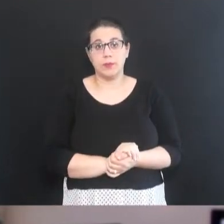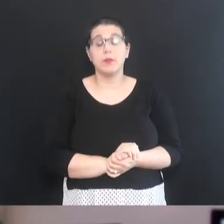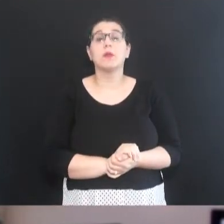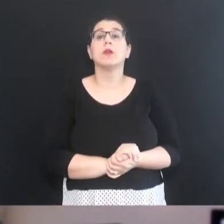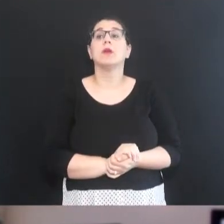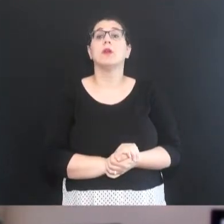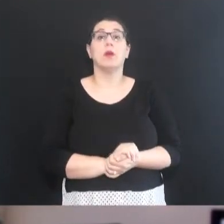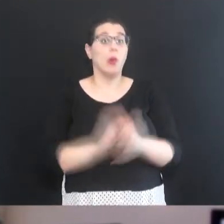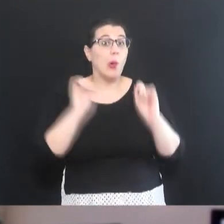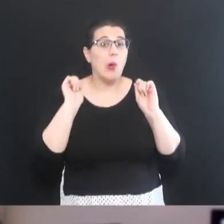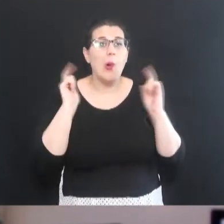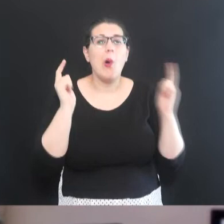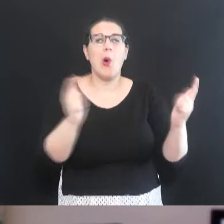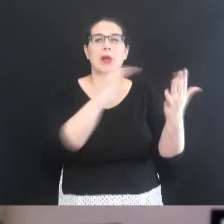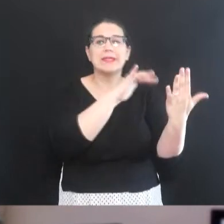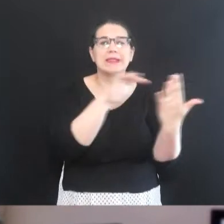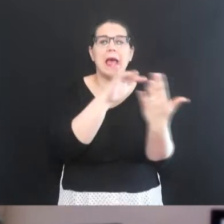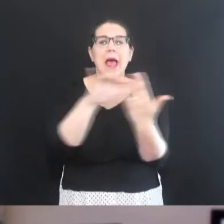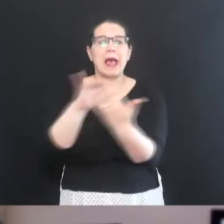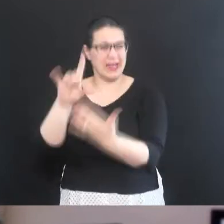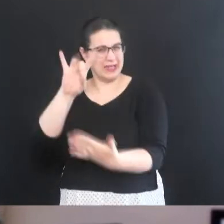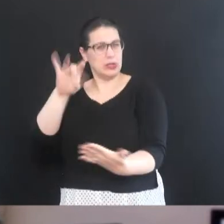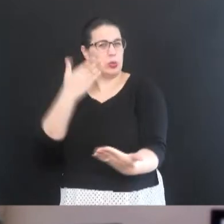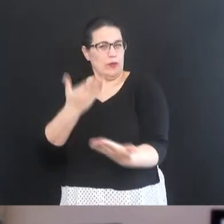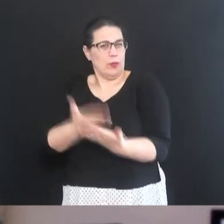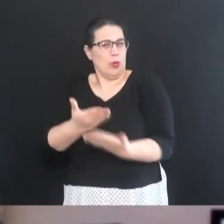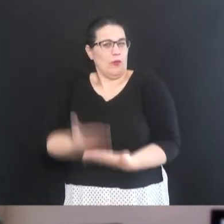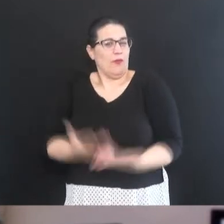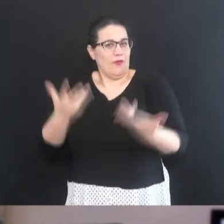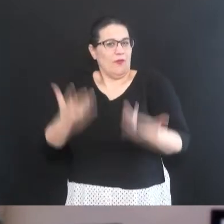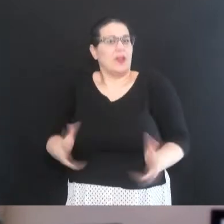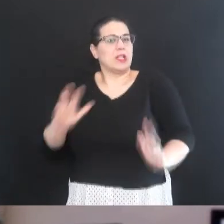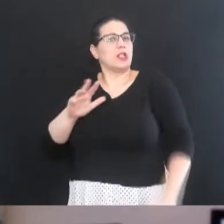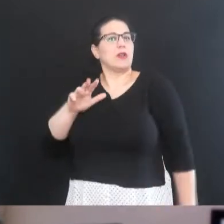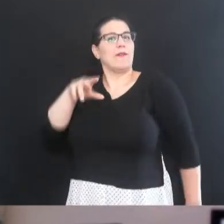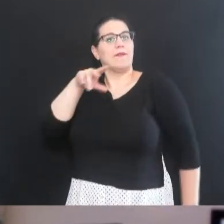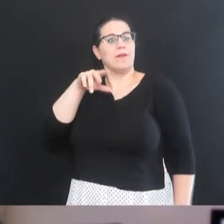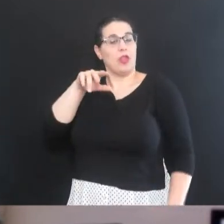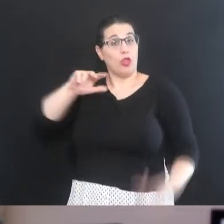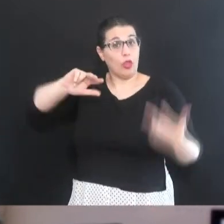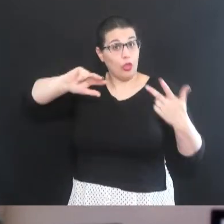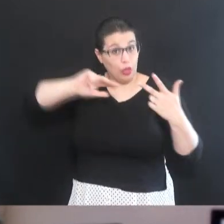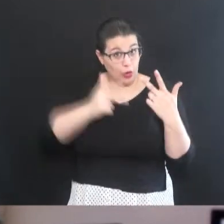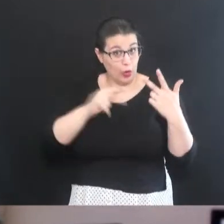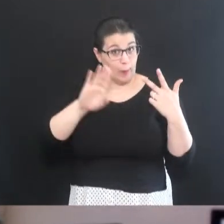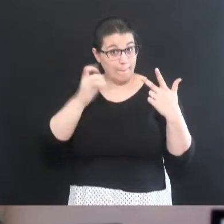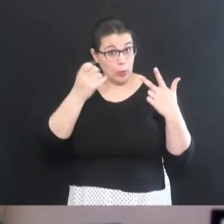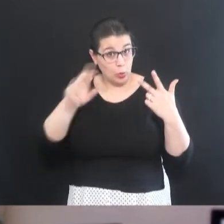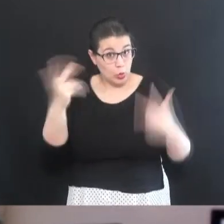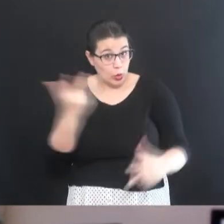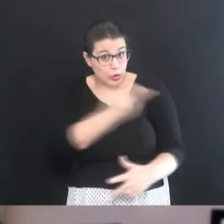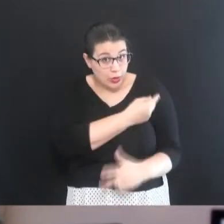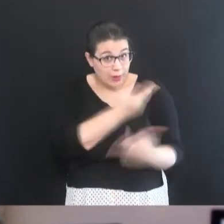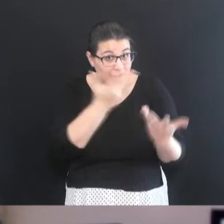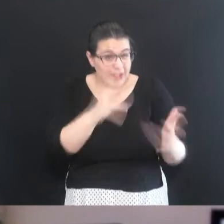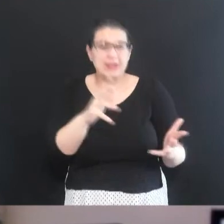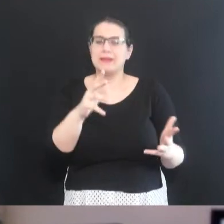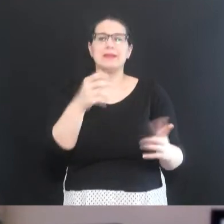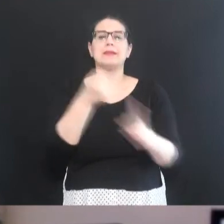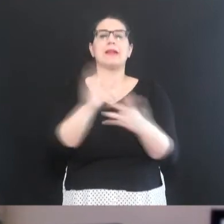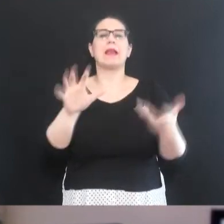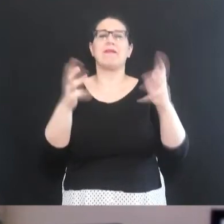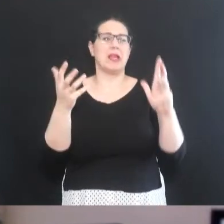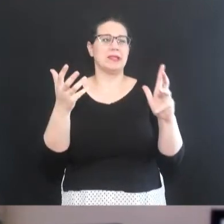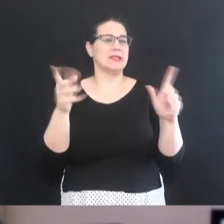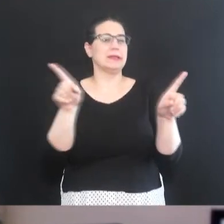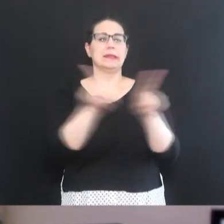data says that the side effects of the third boost for people that have had the Pfizer vaccine are no worse than